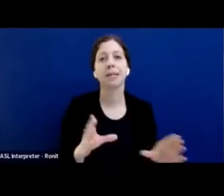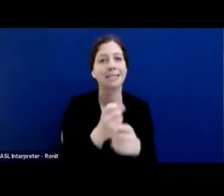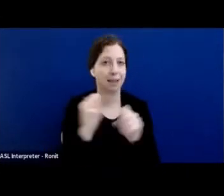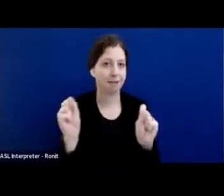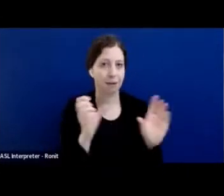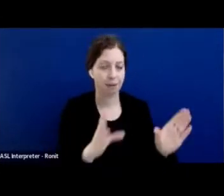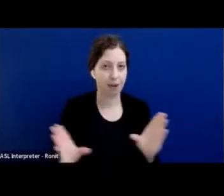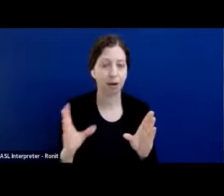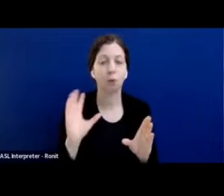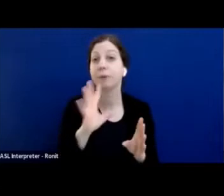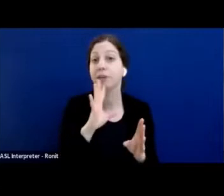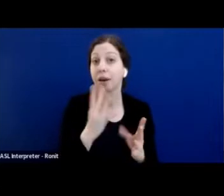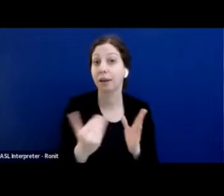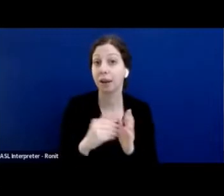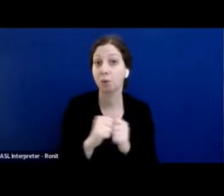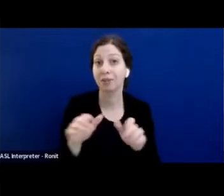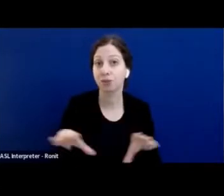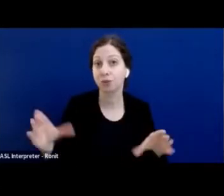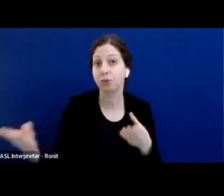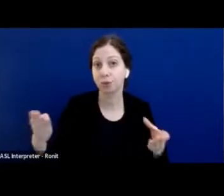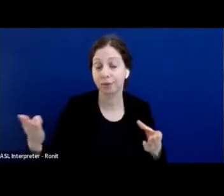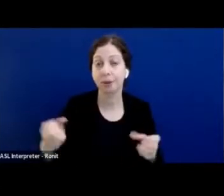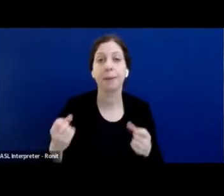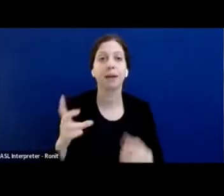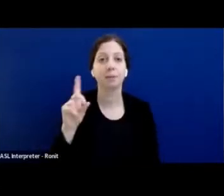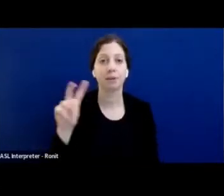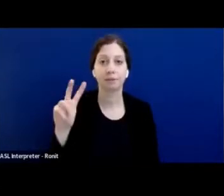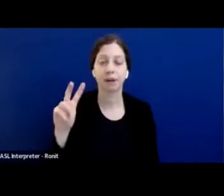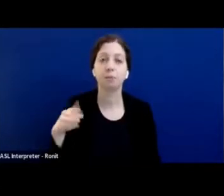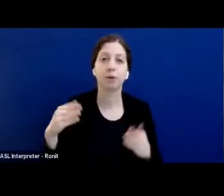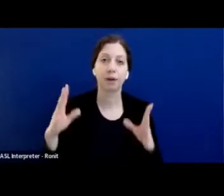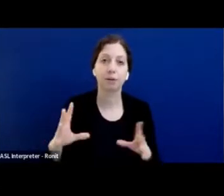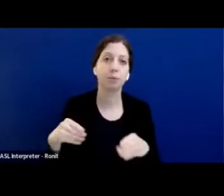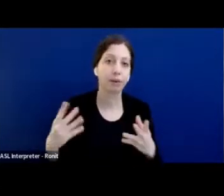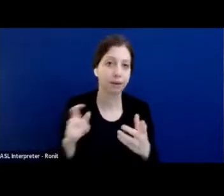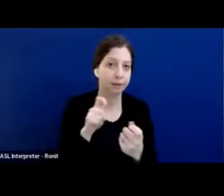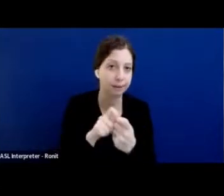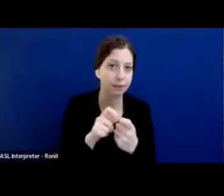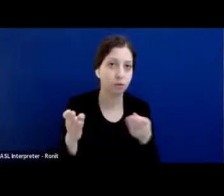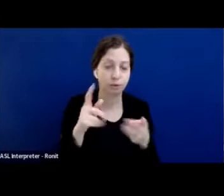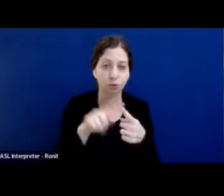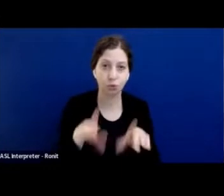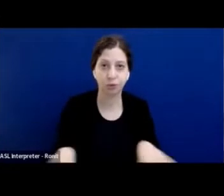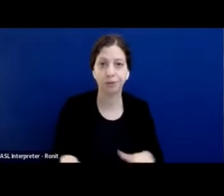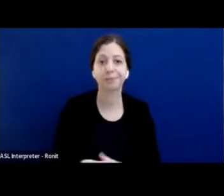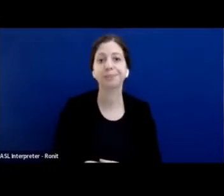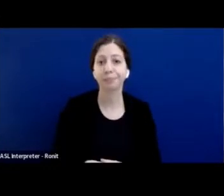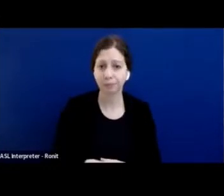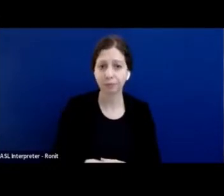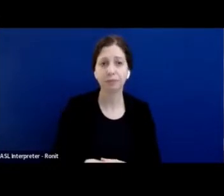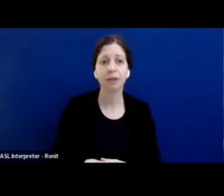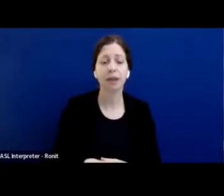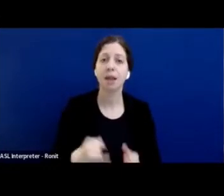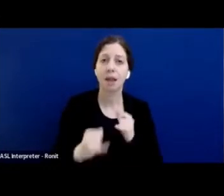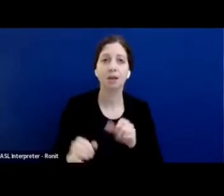and we will be talking again with children's services. Many domestic violence provides specific services to children. Finally, our last kind of